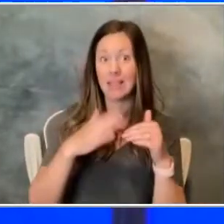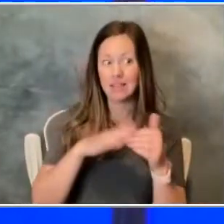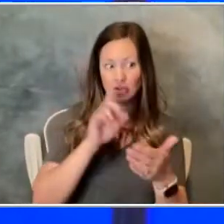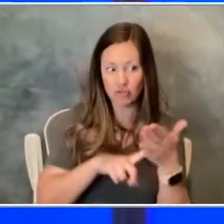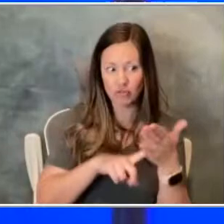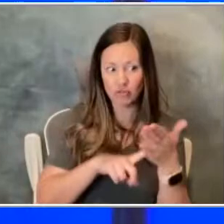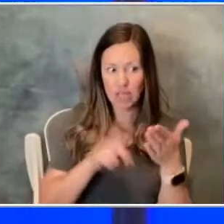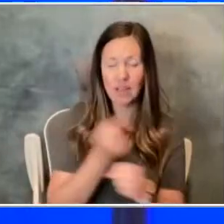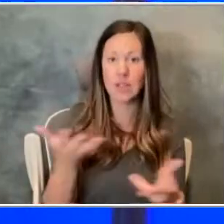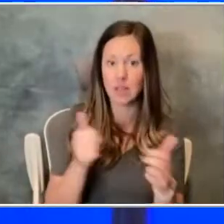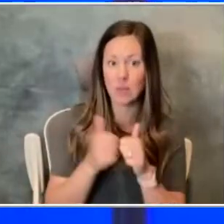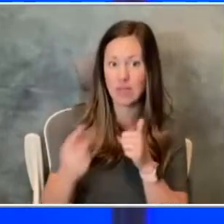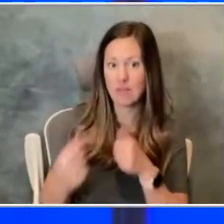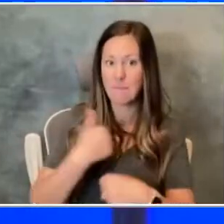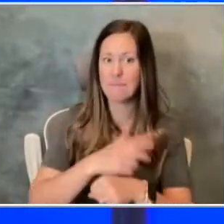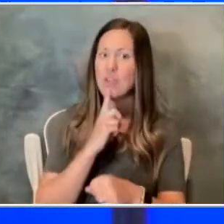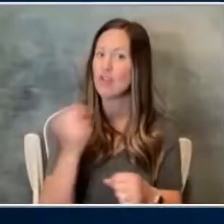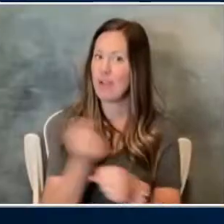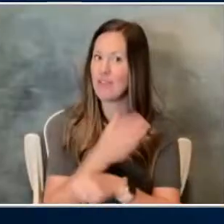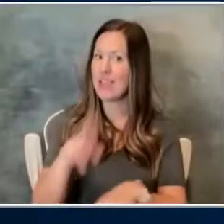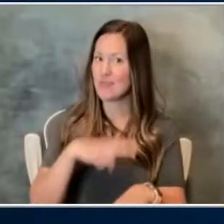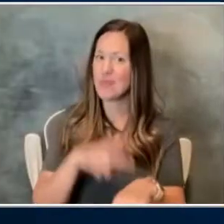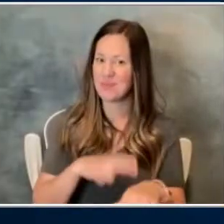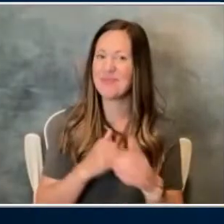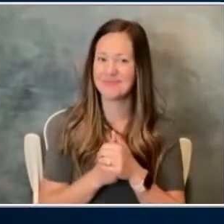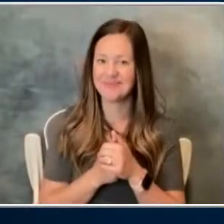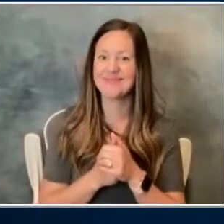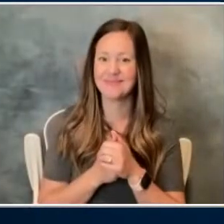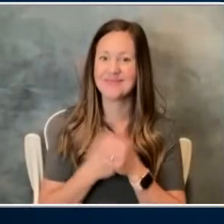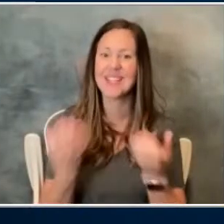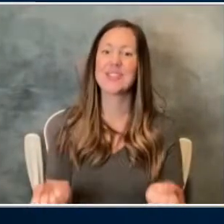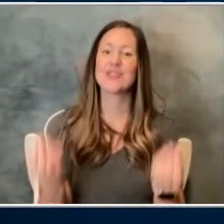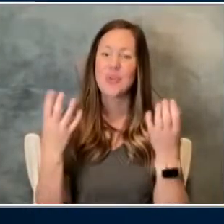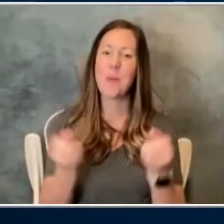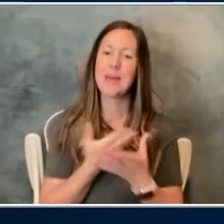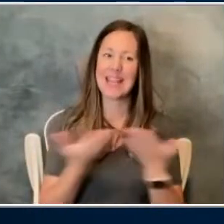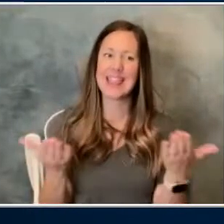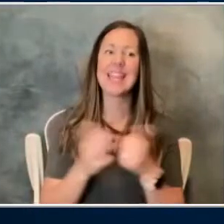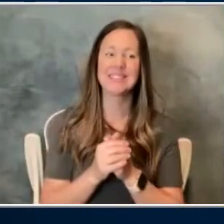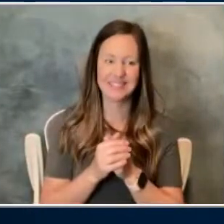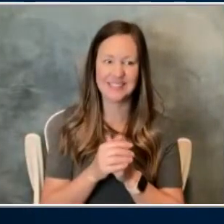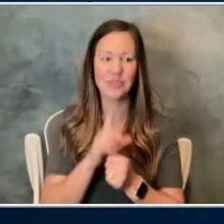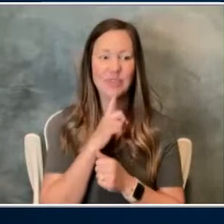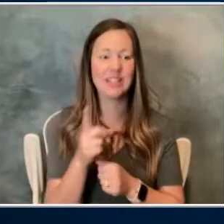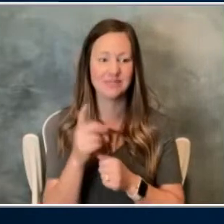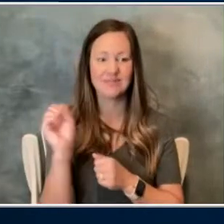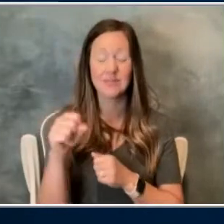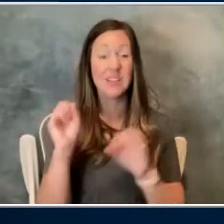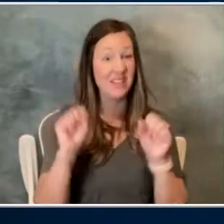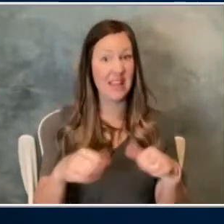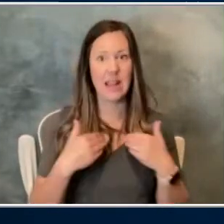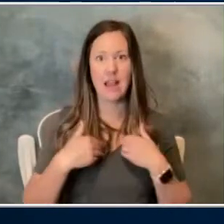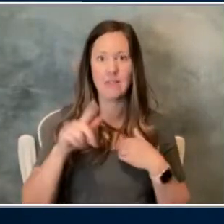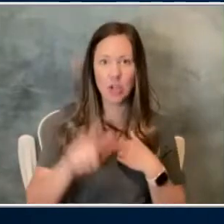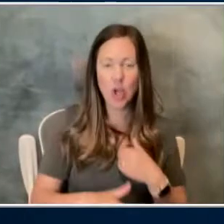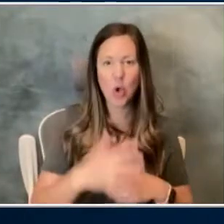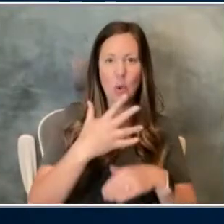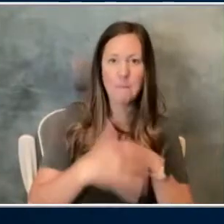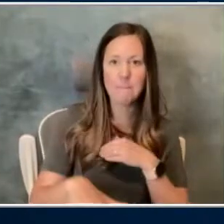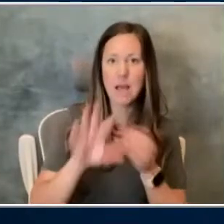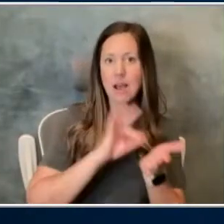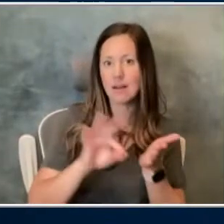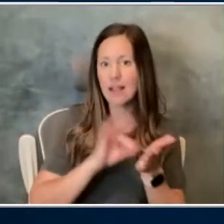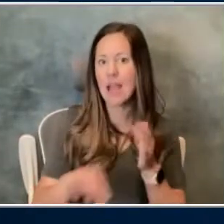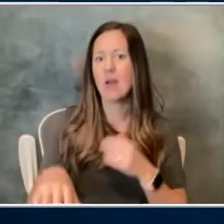with them to be sure that everything's on track. I mean, there's just so many things. You can have a low blood count. You can have, an autoimmune process. You could